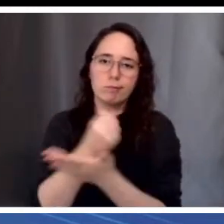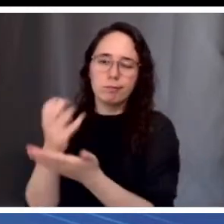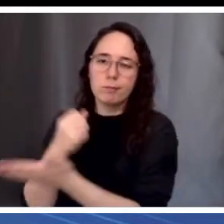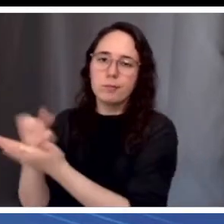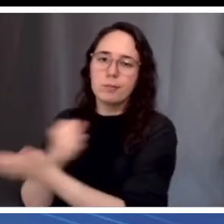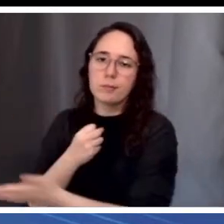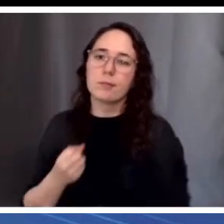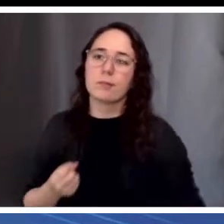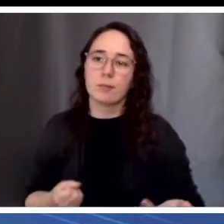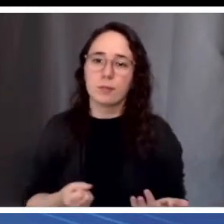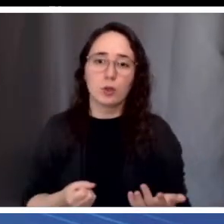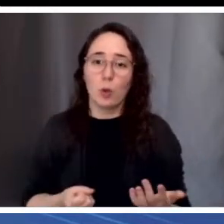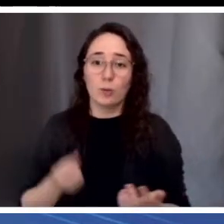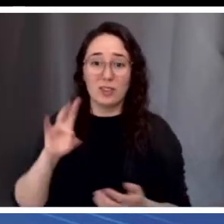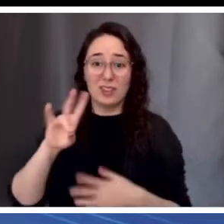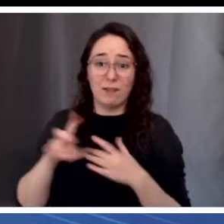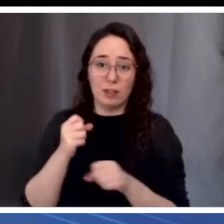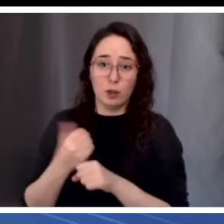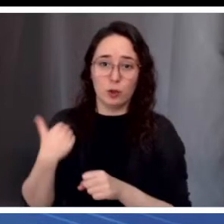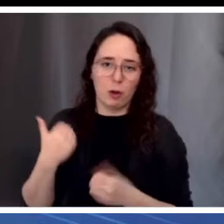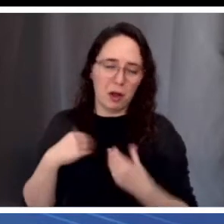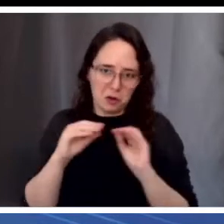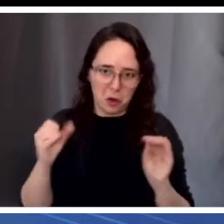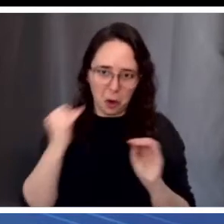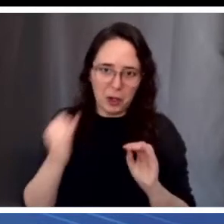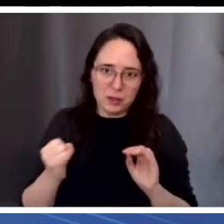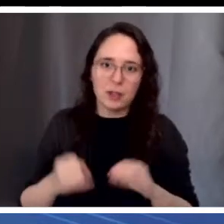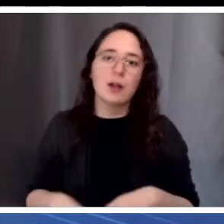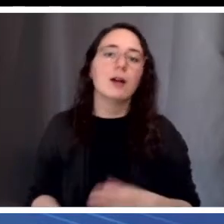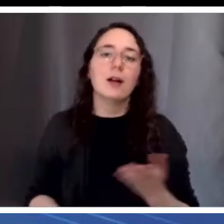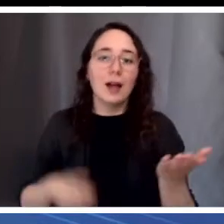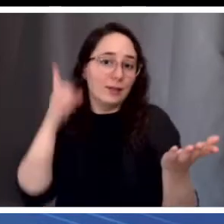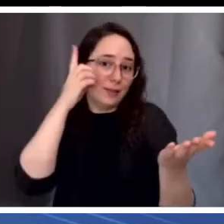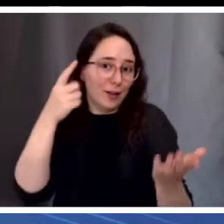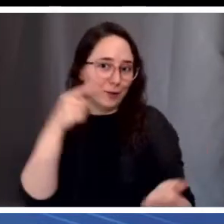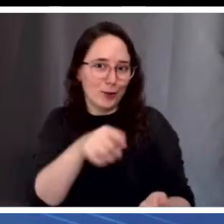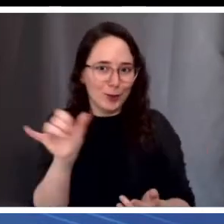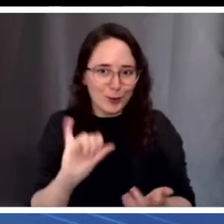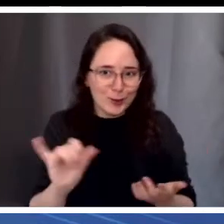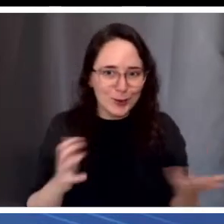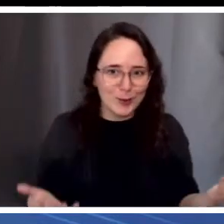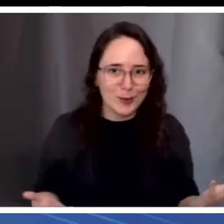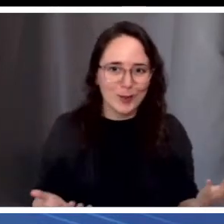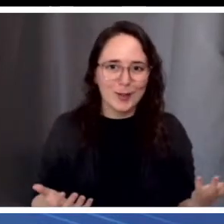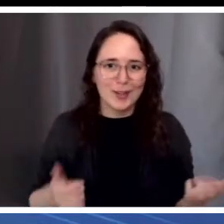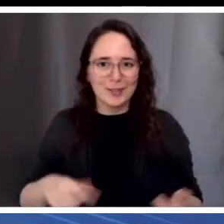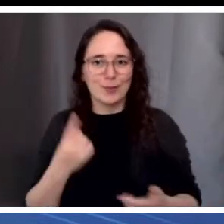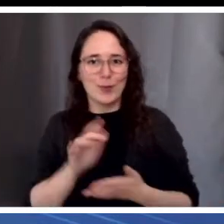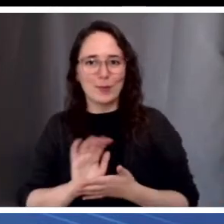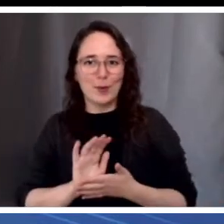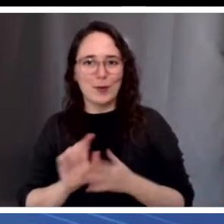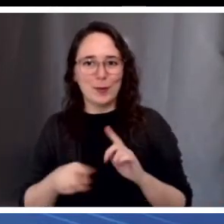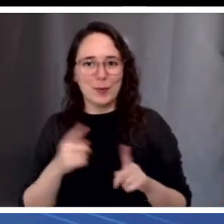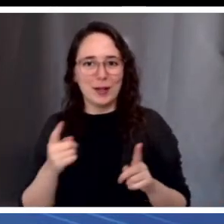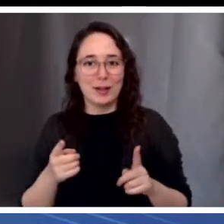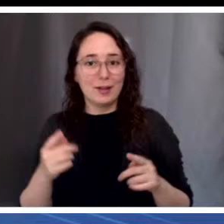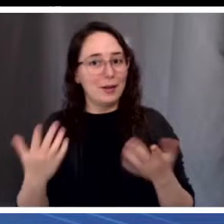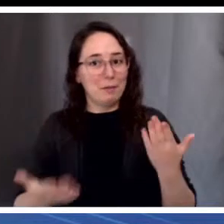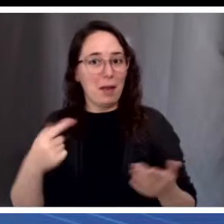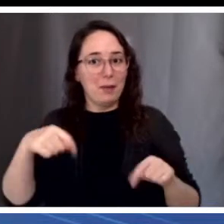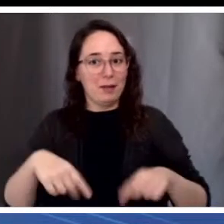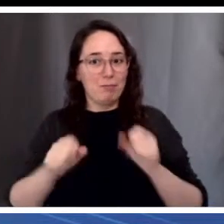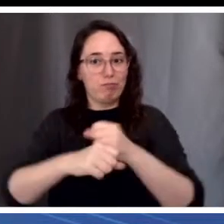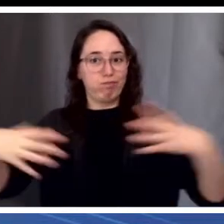so we just don't know. And for you, we don't know where you're about to go to because yours may have spent even greater